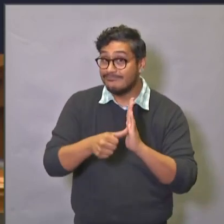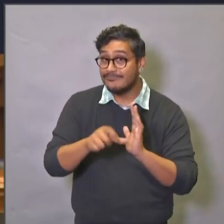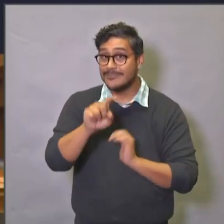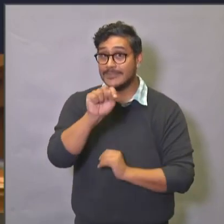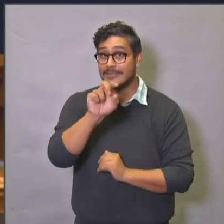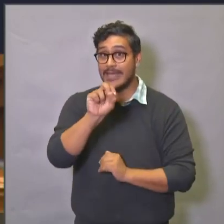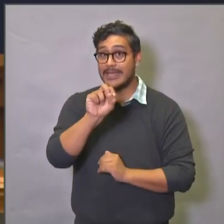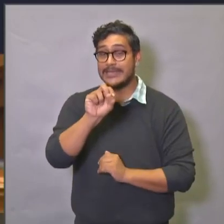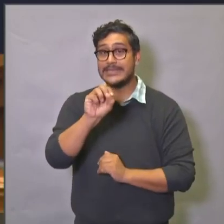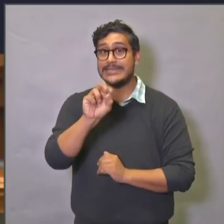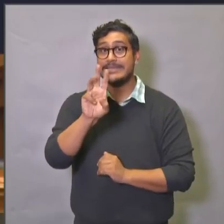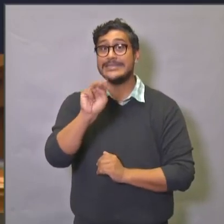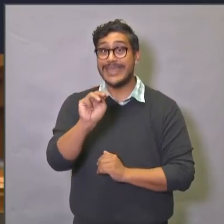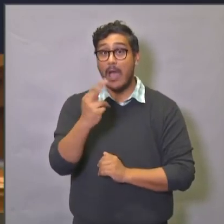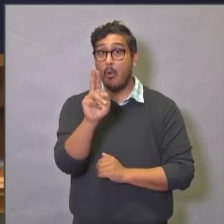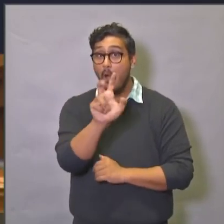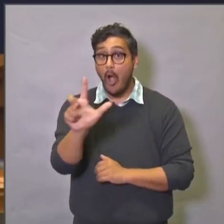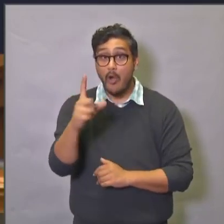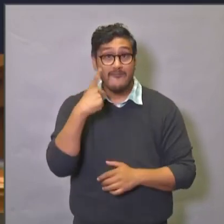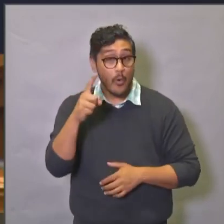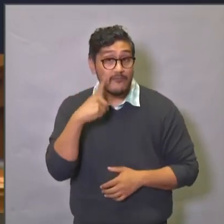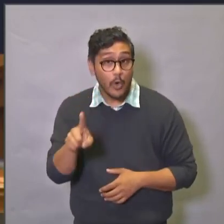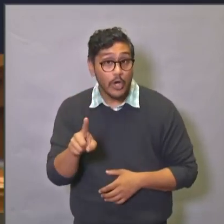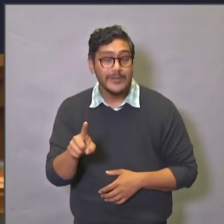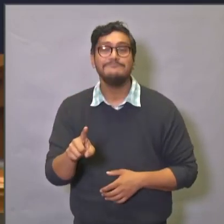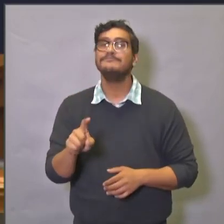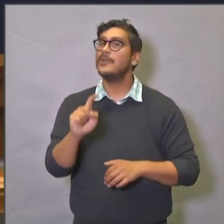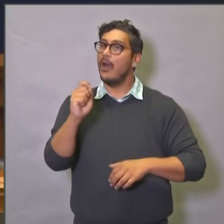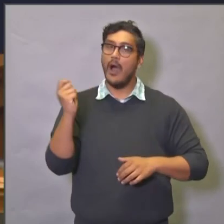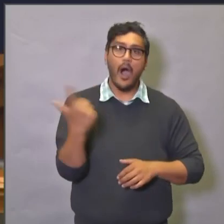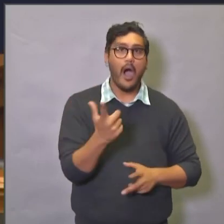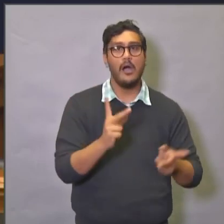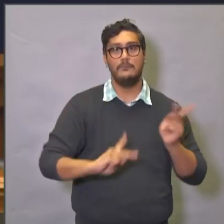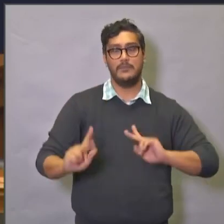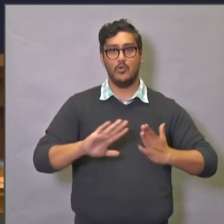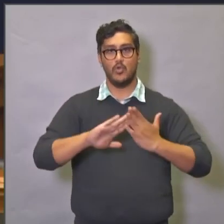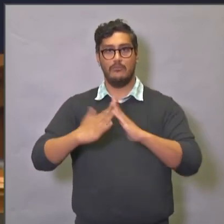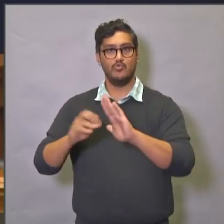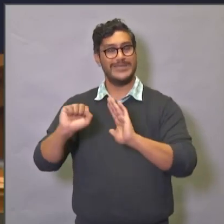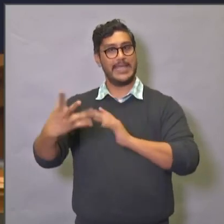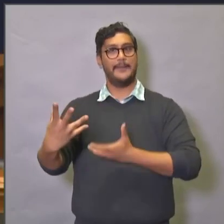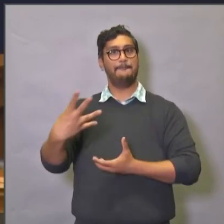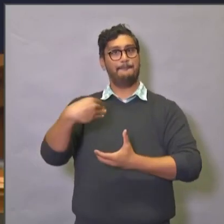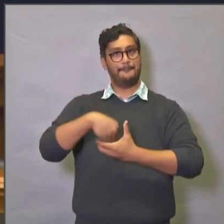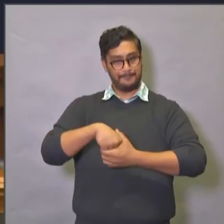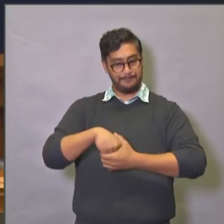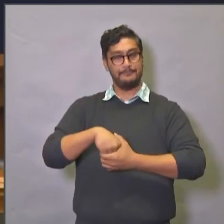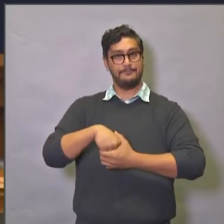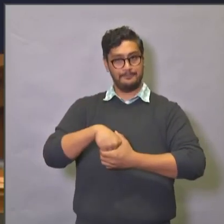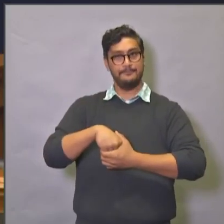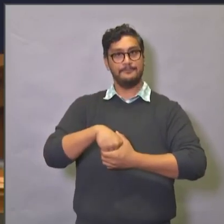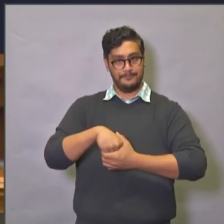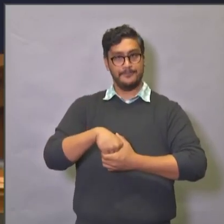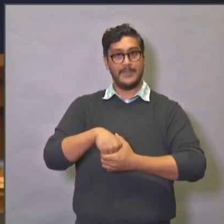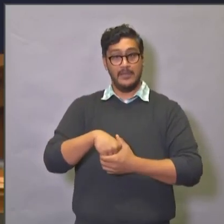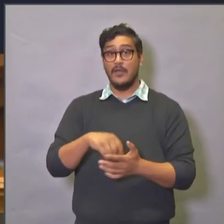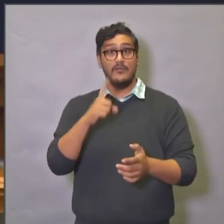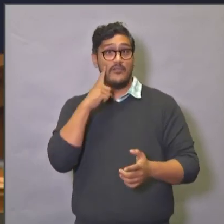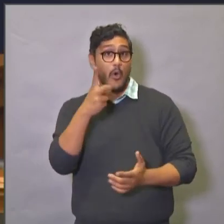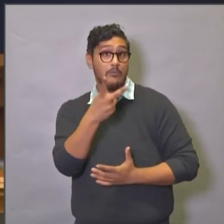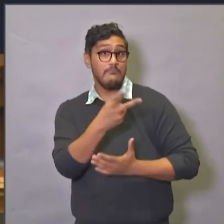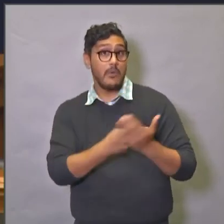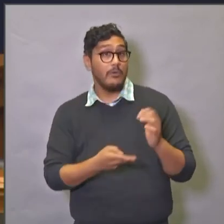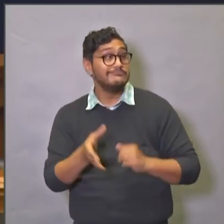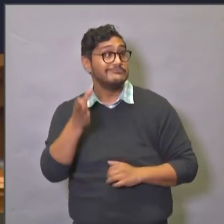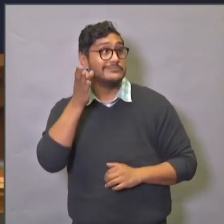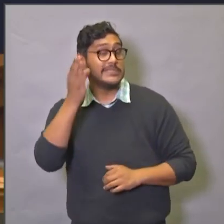to welcome all members of the community that were affected by the Aliso Canyon blowout, so that they have an opportunity to both get the update, but